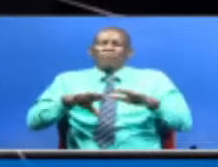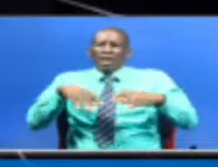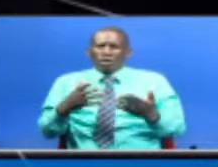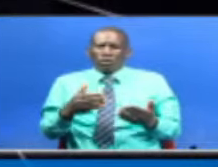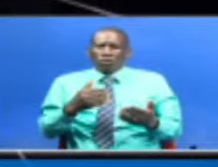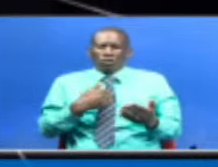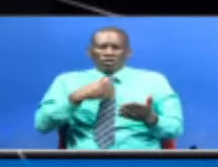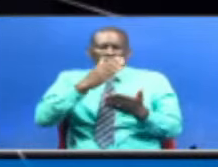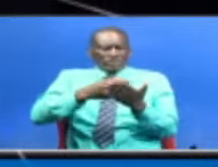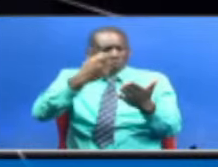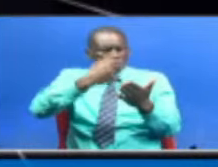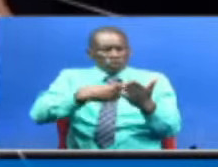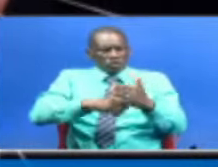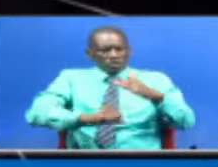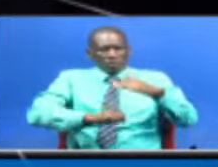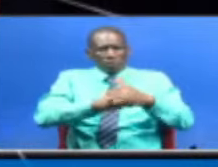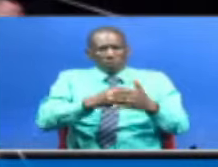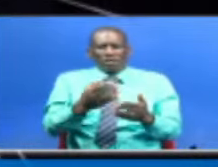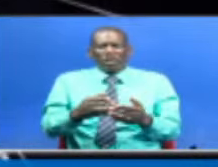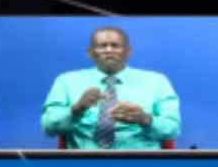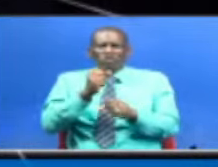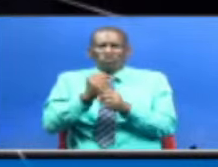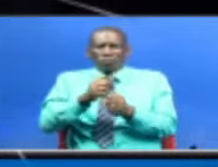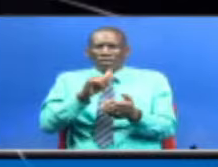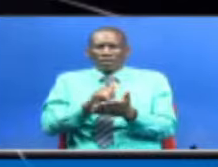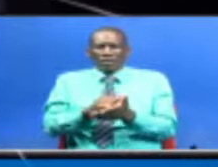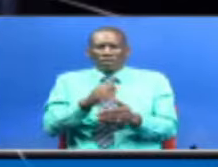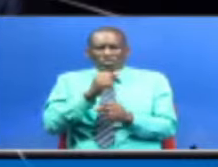price incentives in there to make that happen.